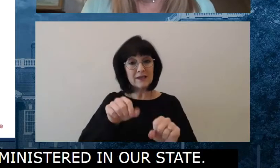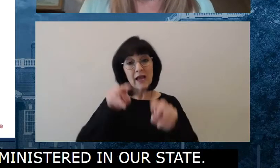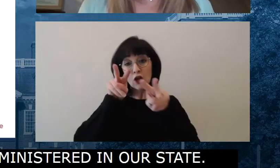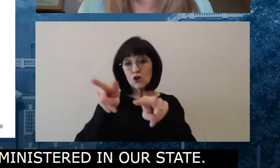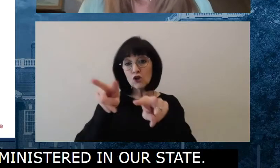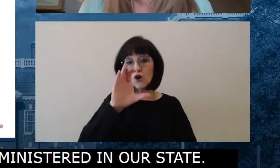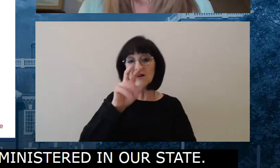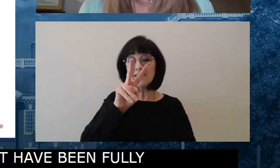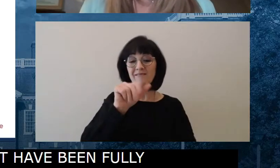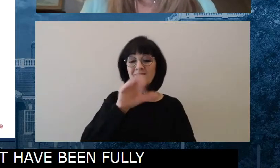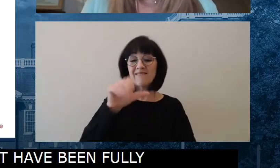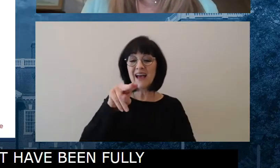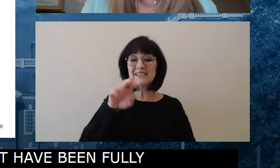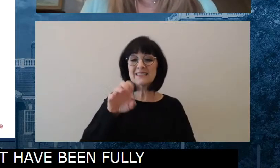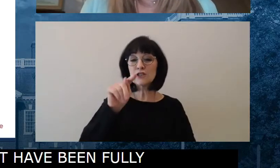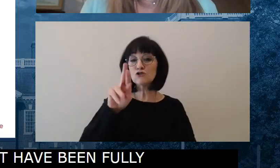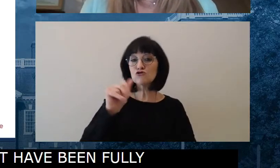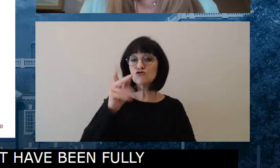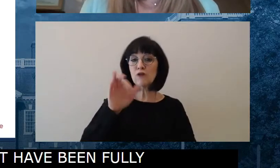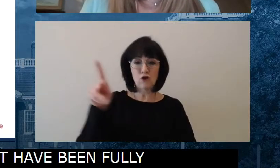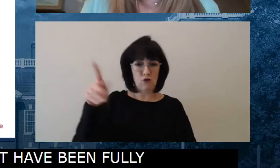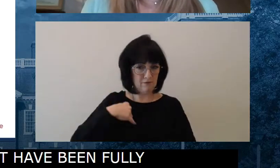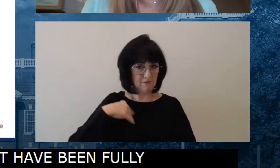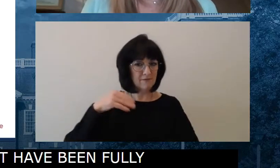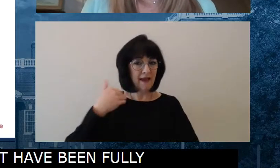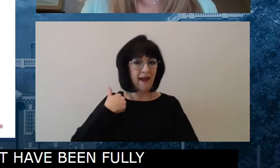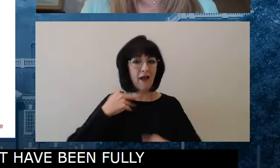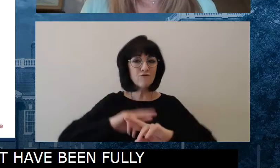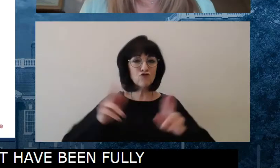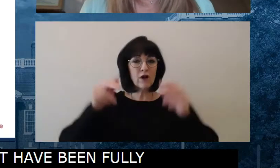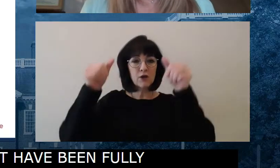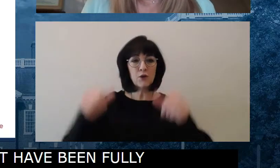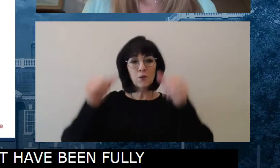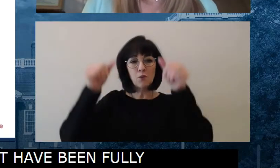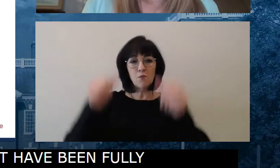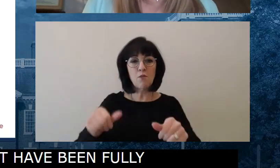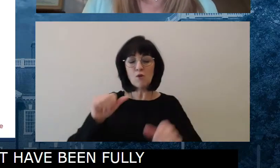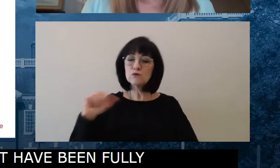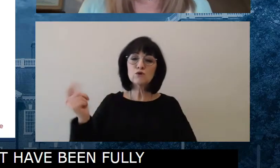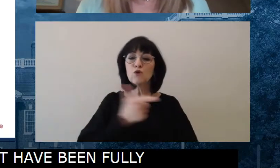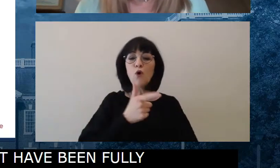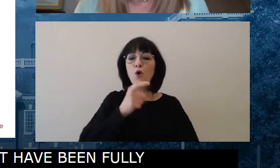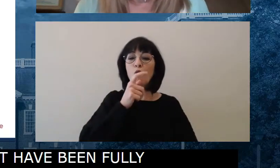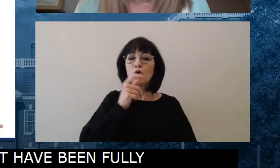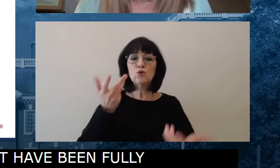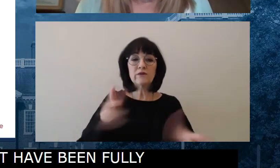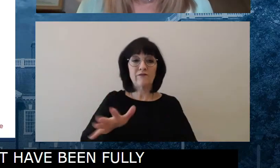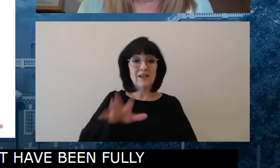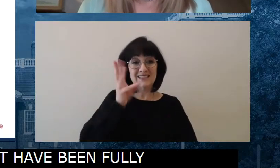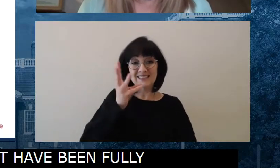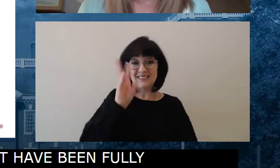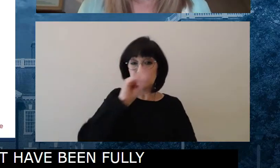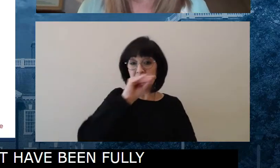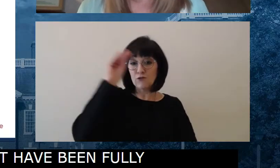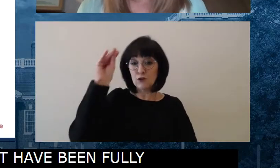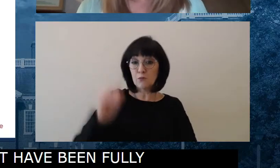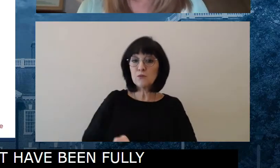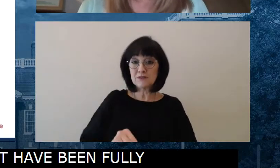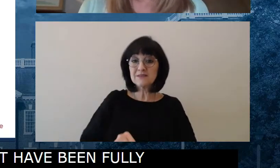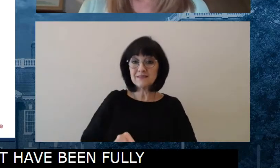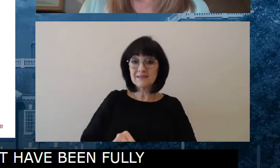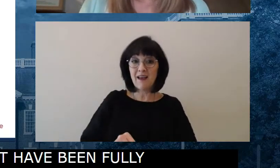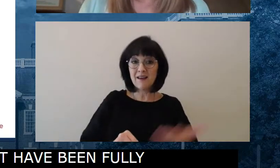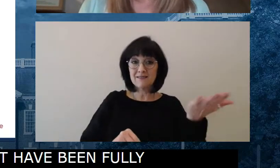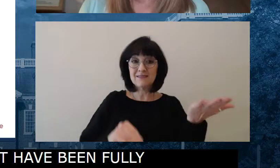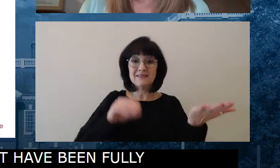Tracker recently, we now are posting the numbers of people who are fully vaccinated, which